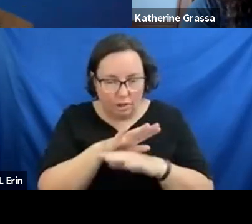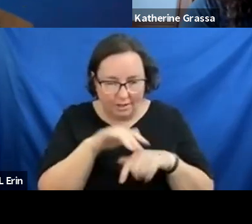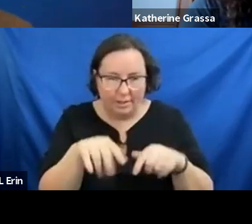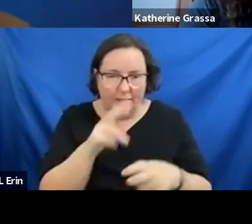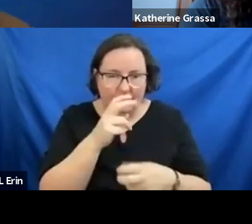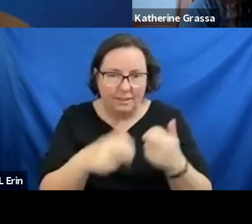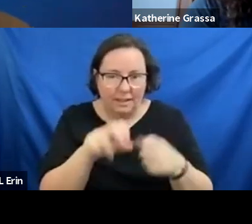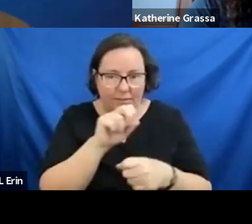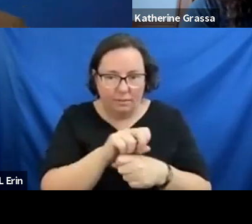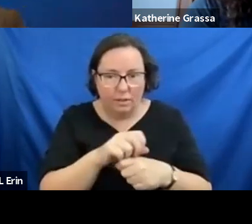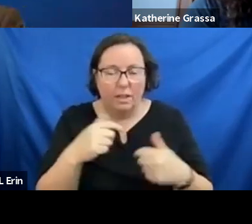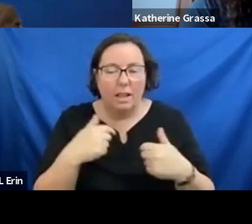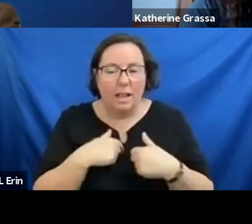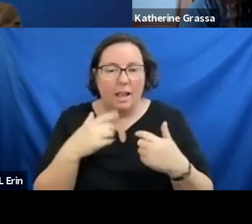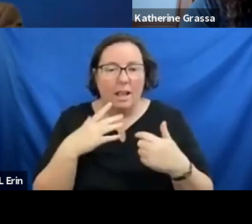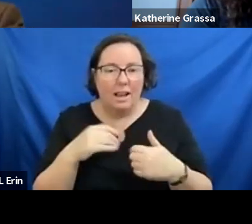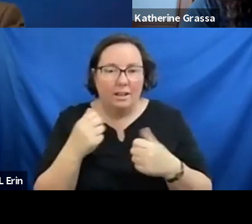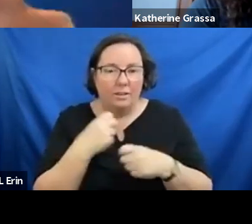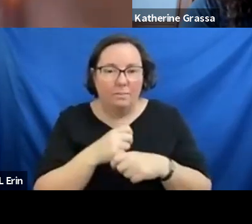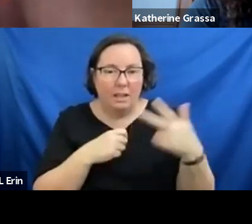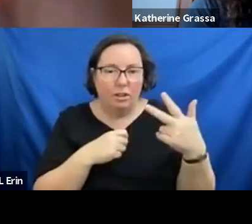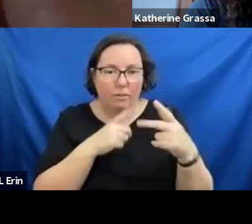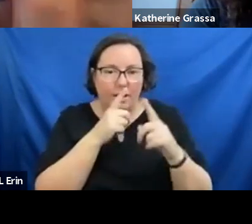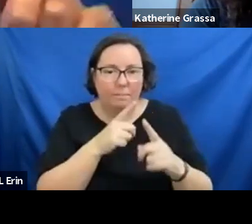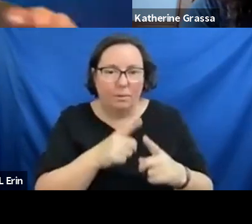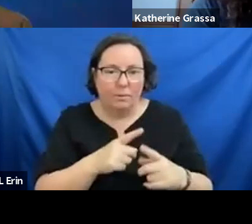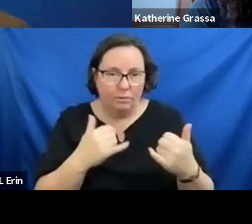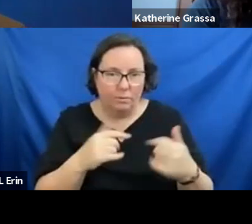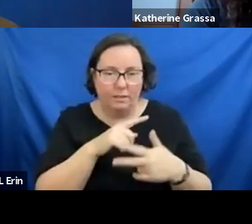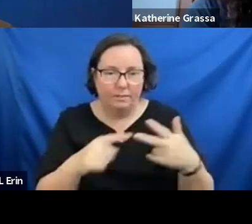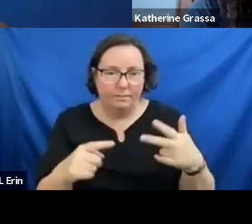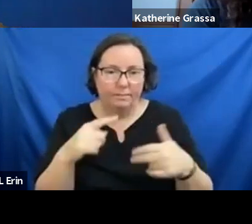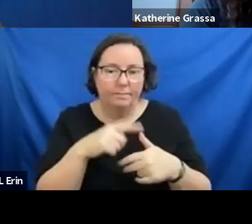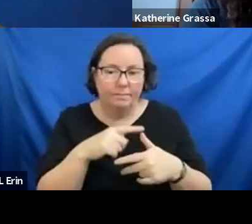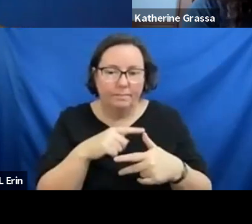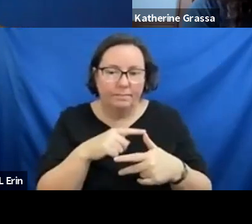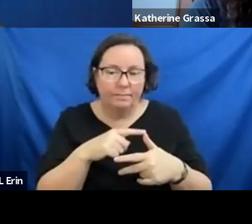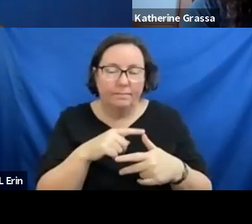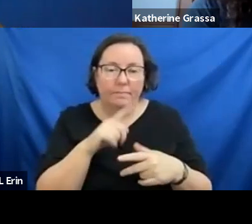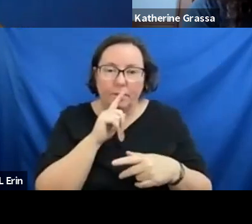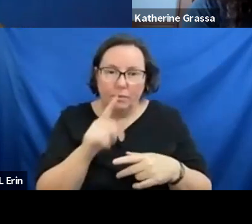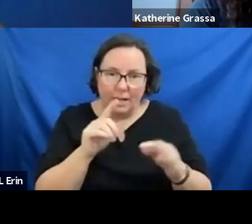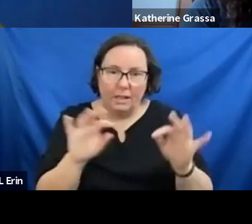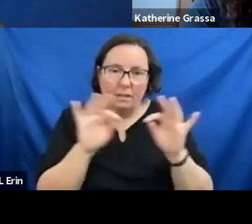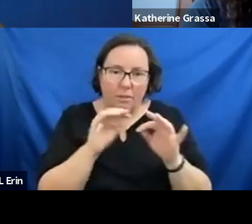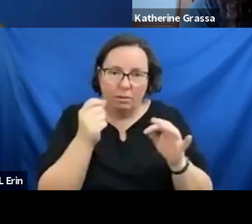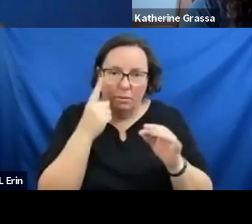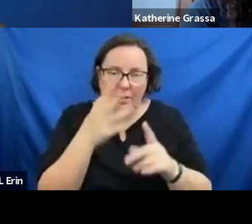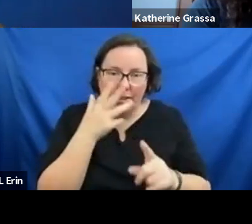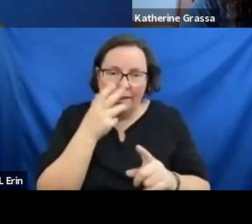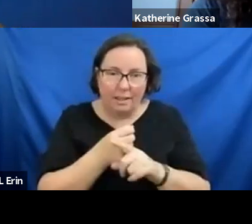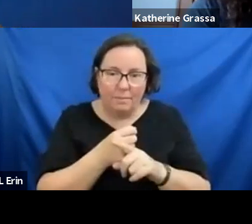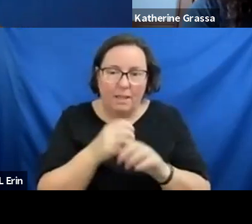task. I'd like to make 3 points today. First, it's extremely important to understand the impact